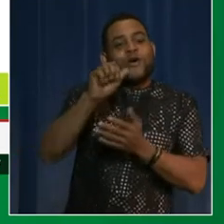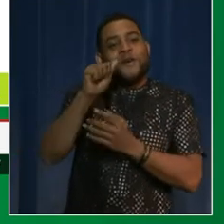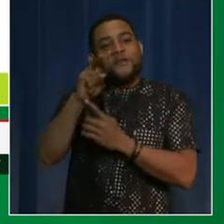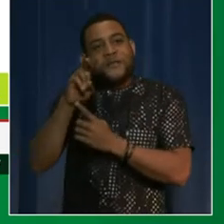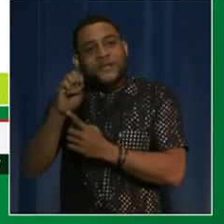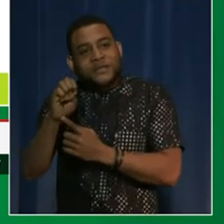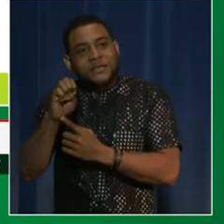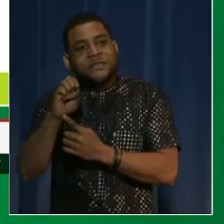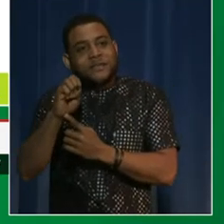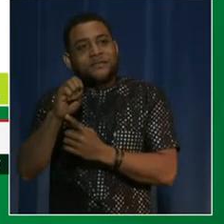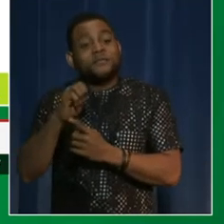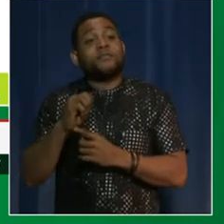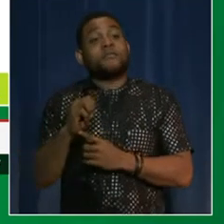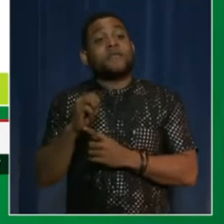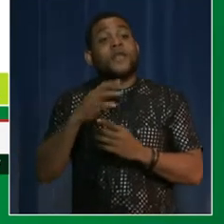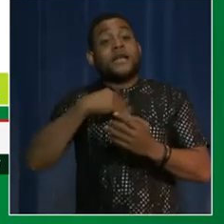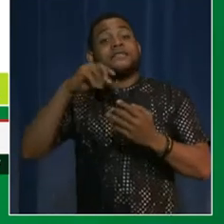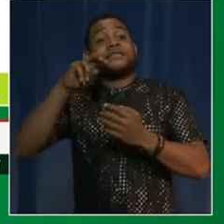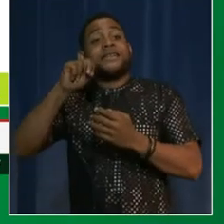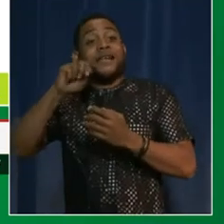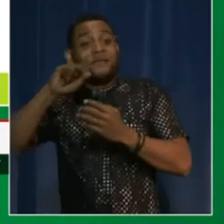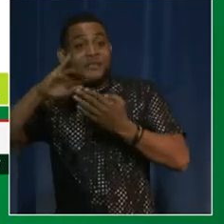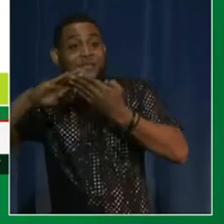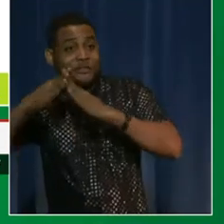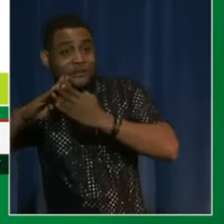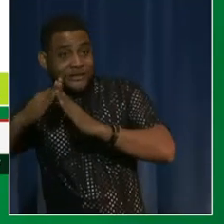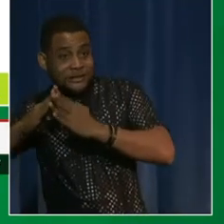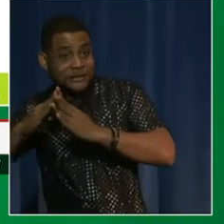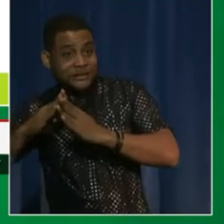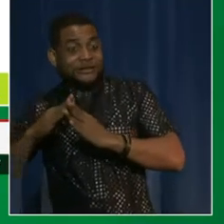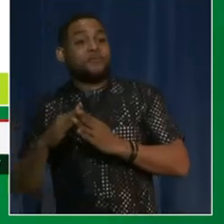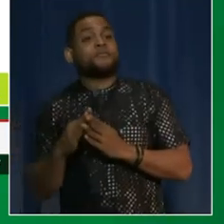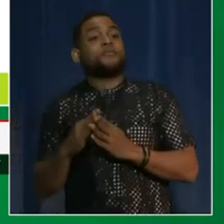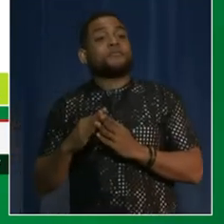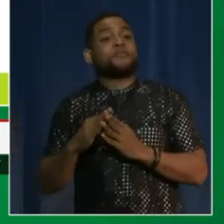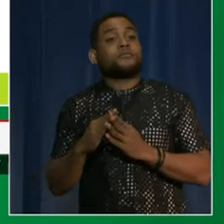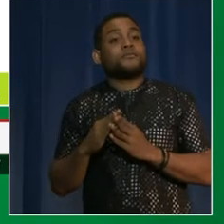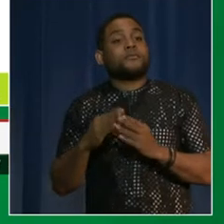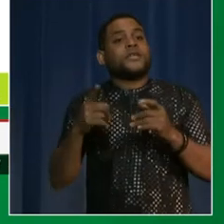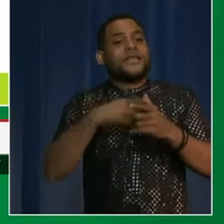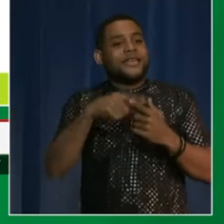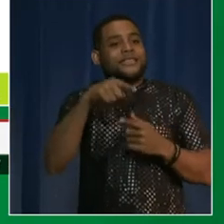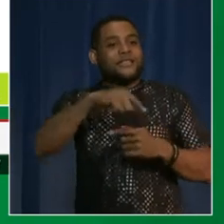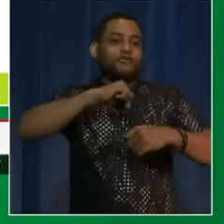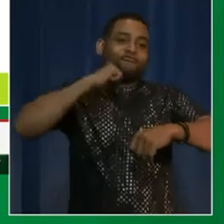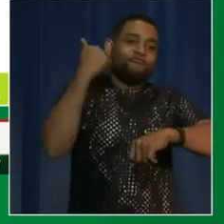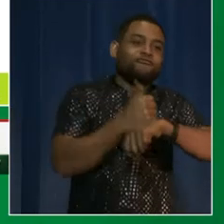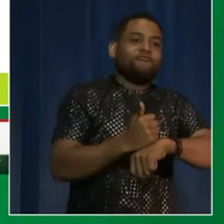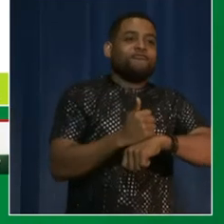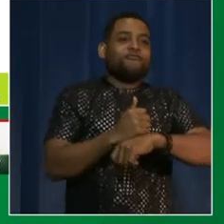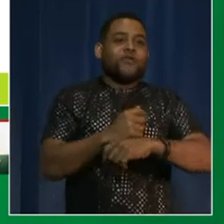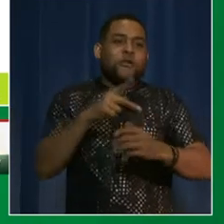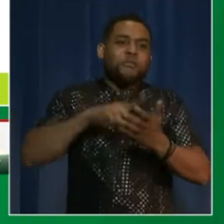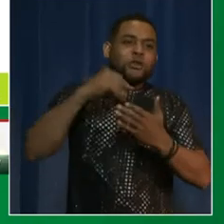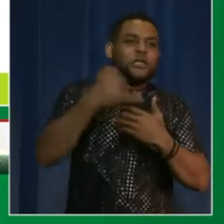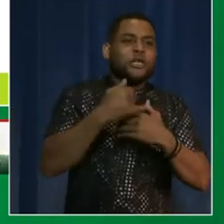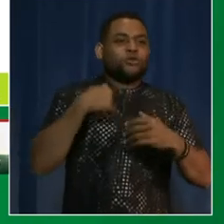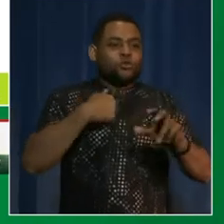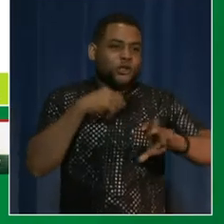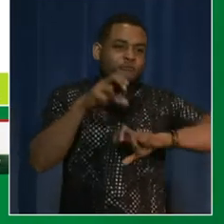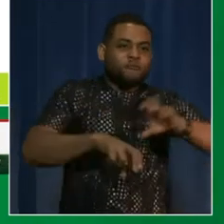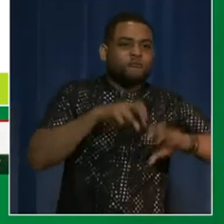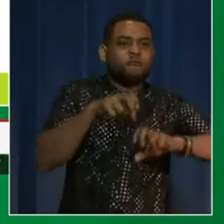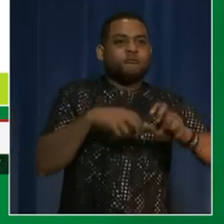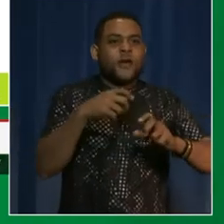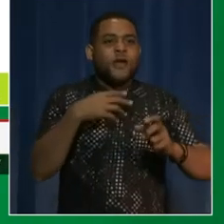development, and this is going to benefit existing and future residents. And we'll be looking to provide some new retail